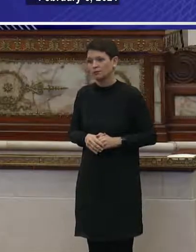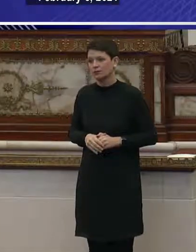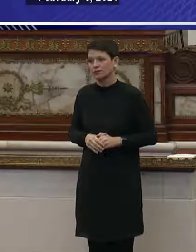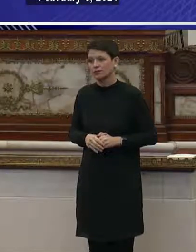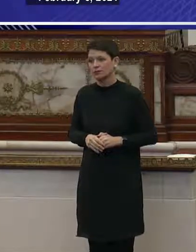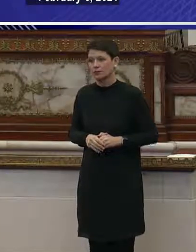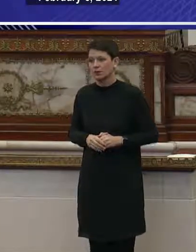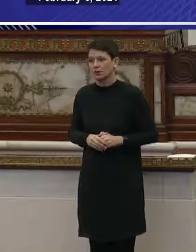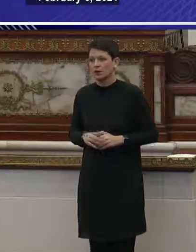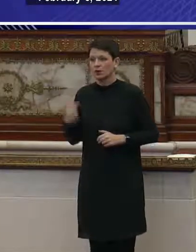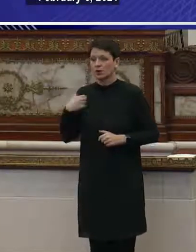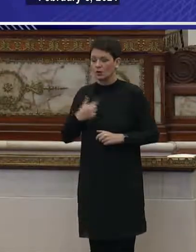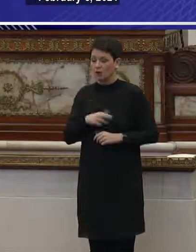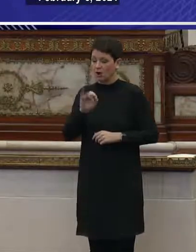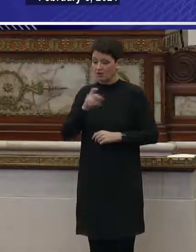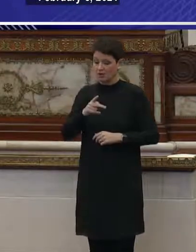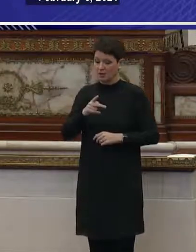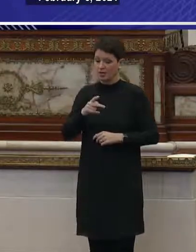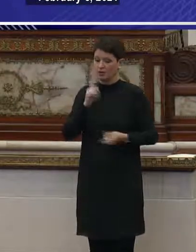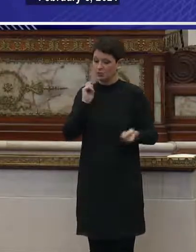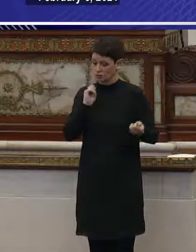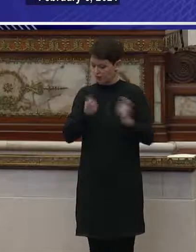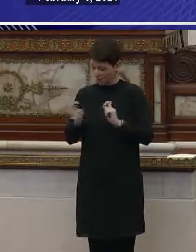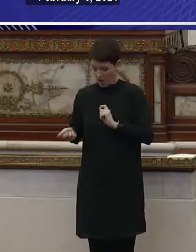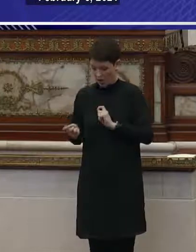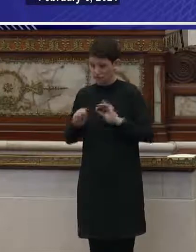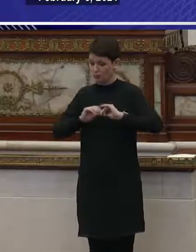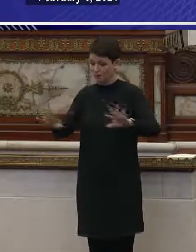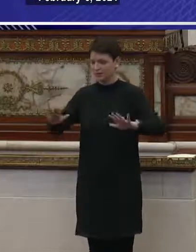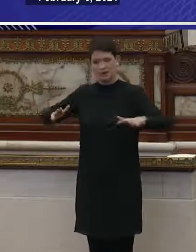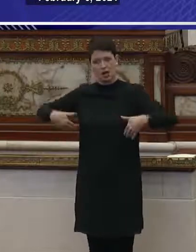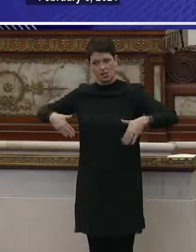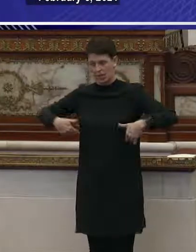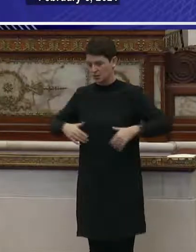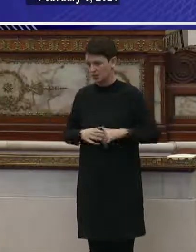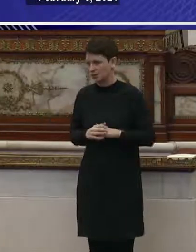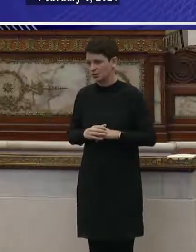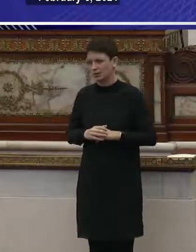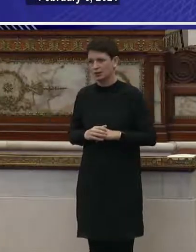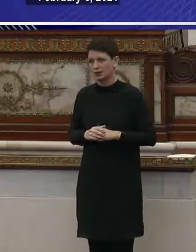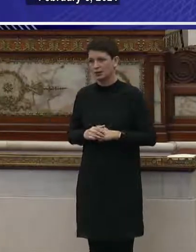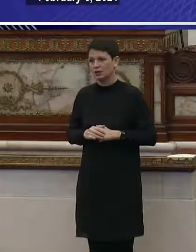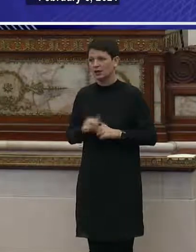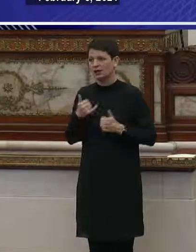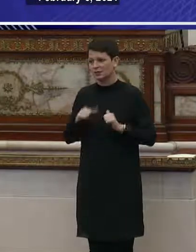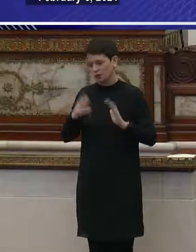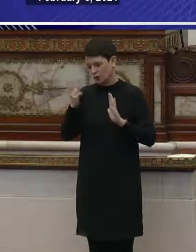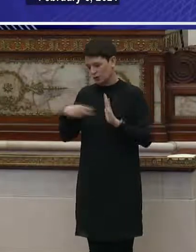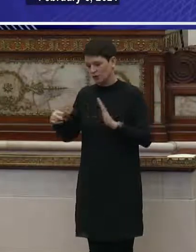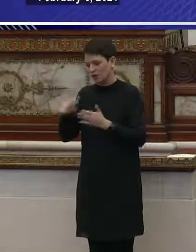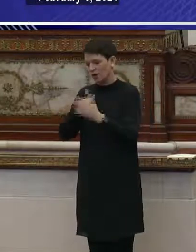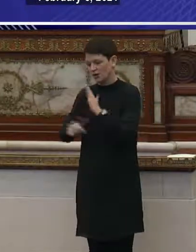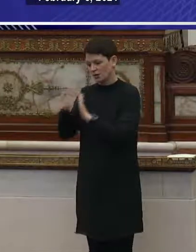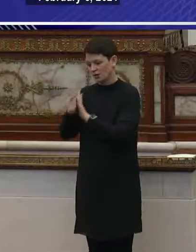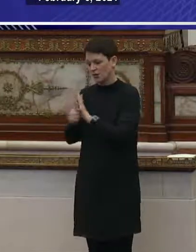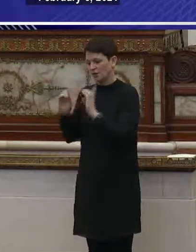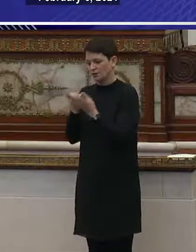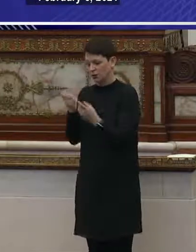have revised the RFP. It has not been released yet. There's still in the review by the law department,